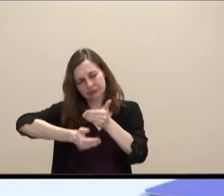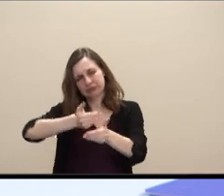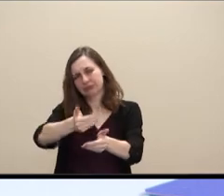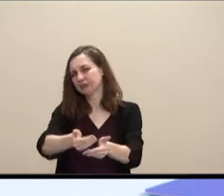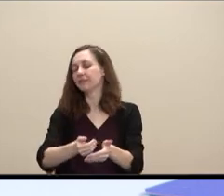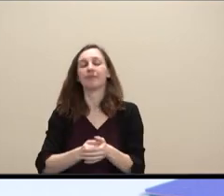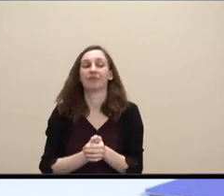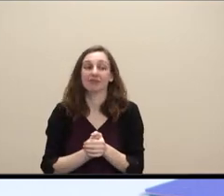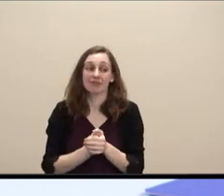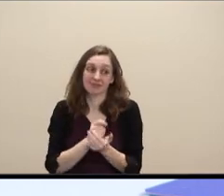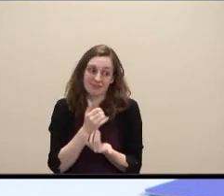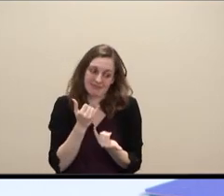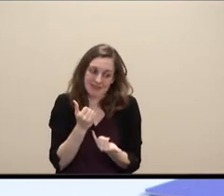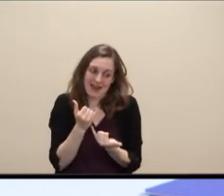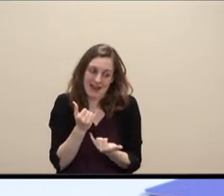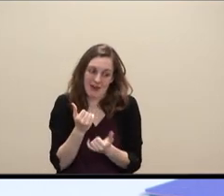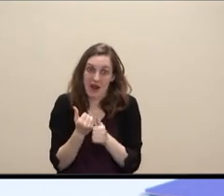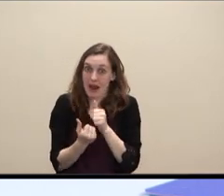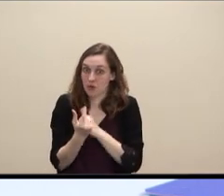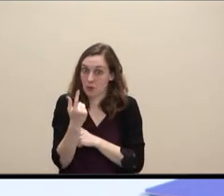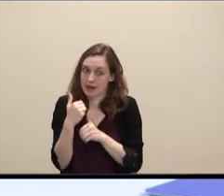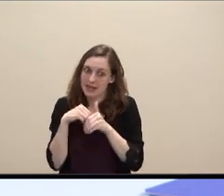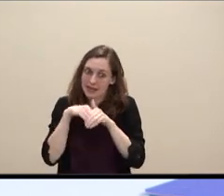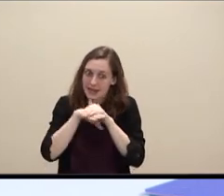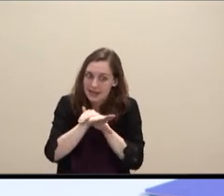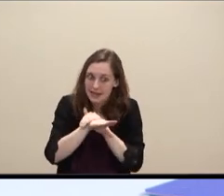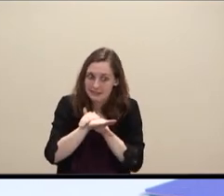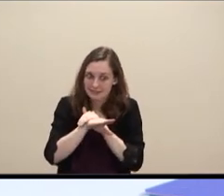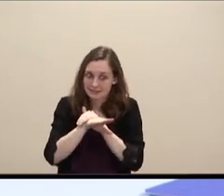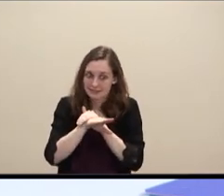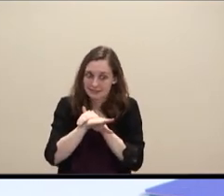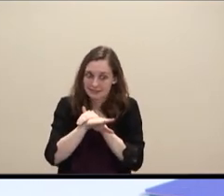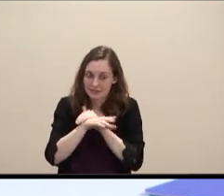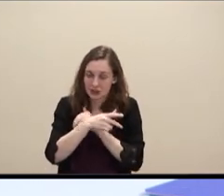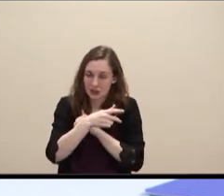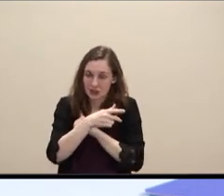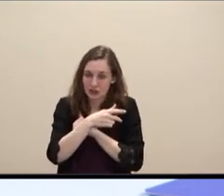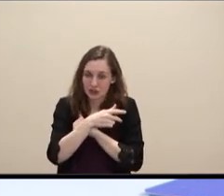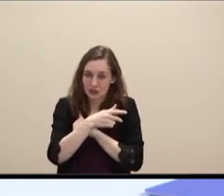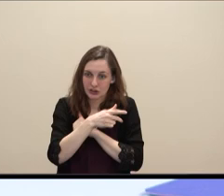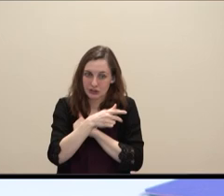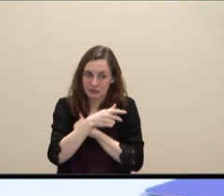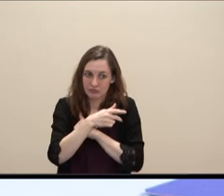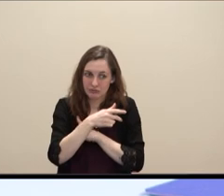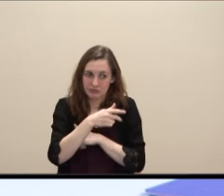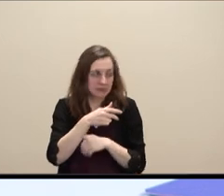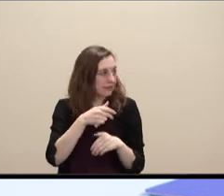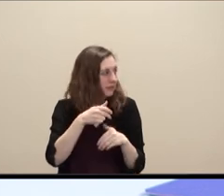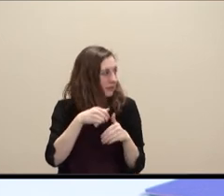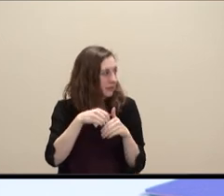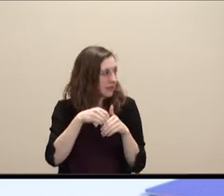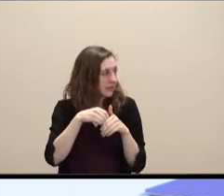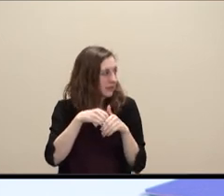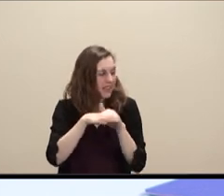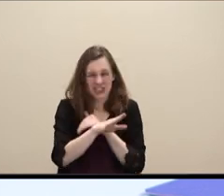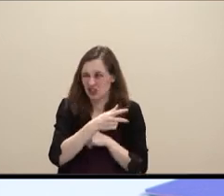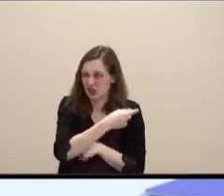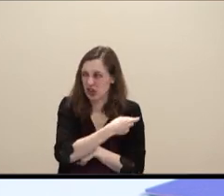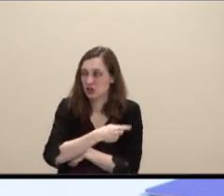you know, now that everybody seems to be getting in, I don't want anybody to forget that we laid the groundwork, and